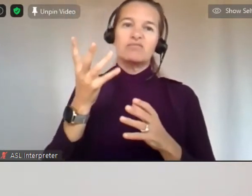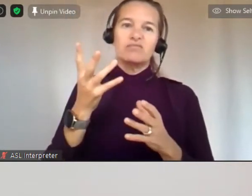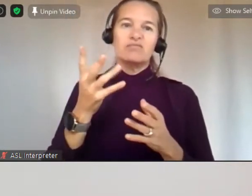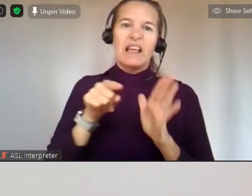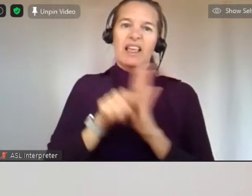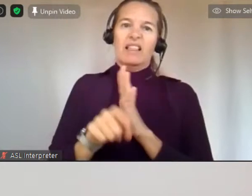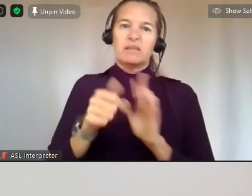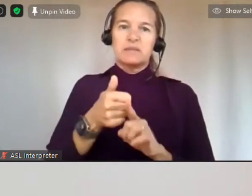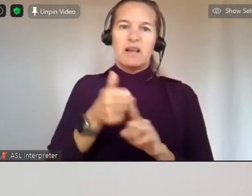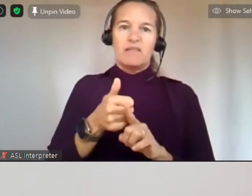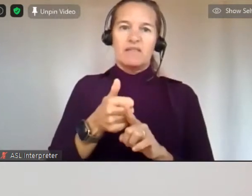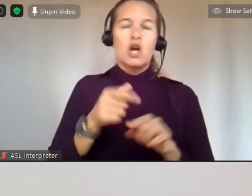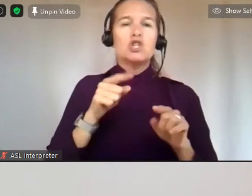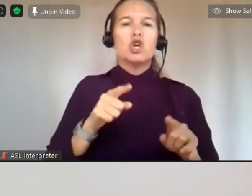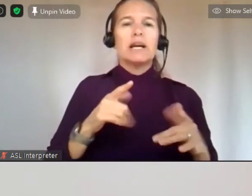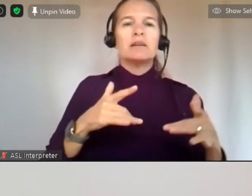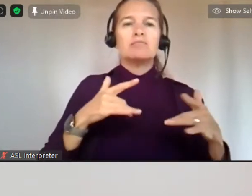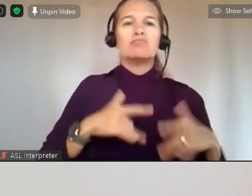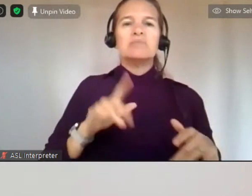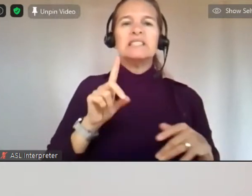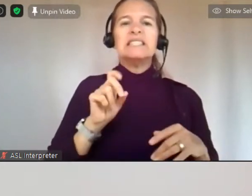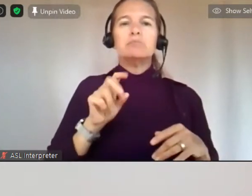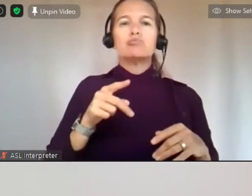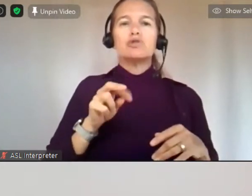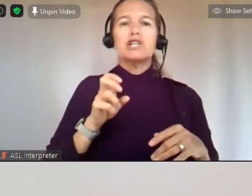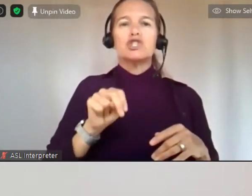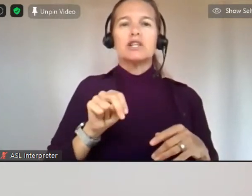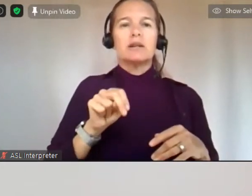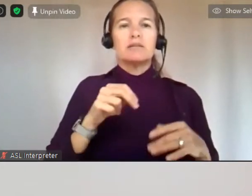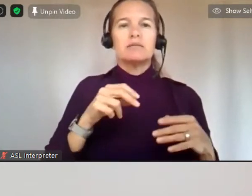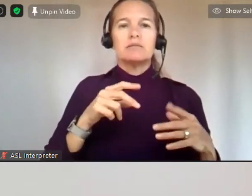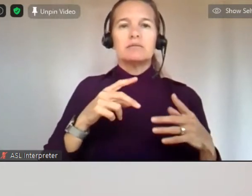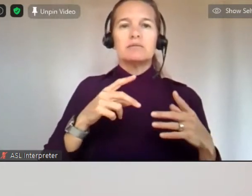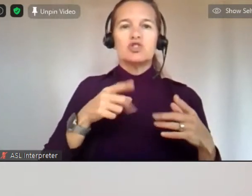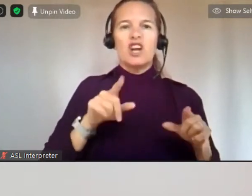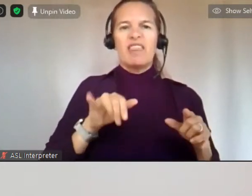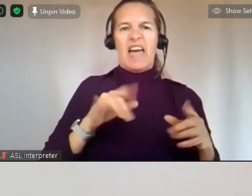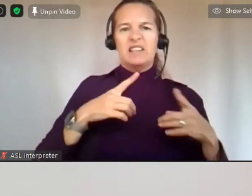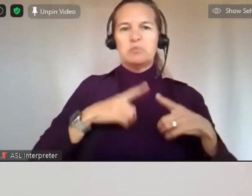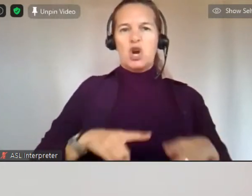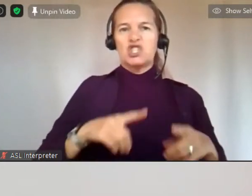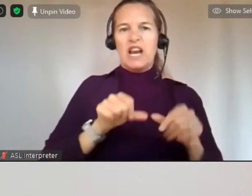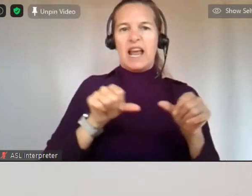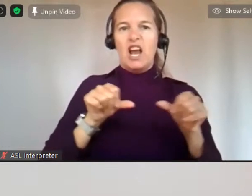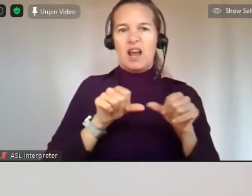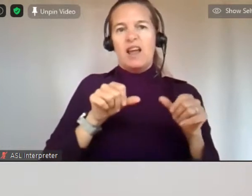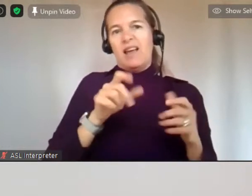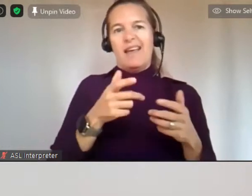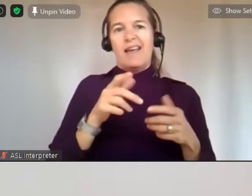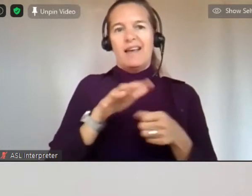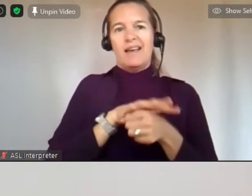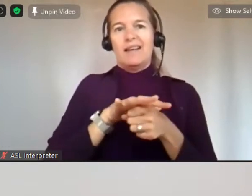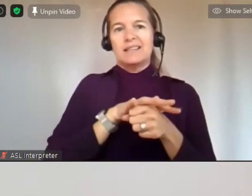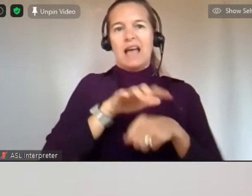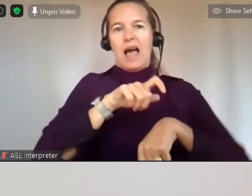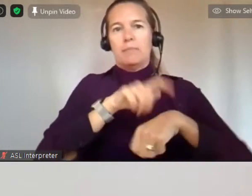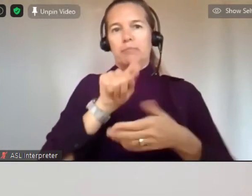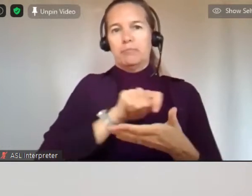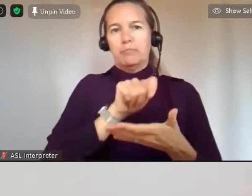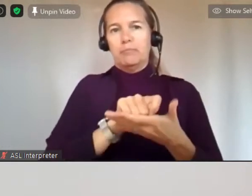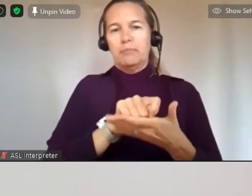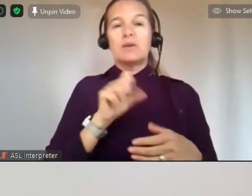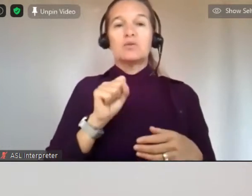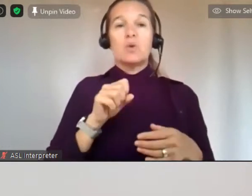thing, but clearly our decreasing the economic activity is having huge effects on the